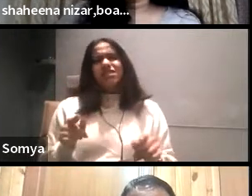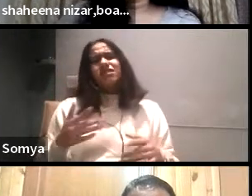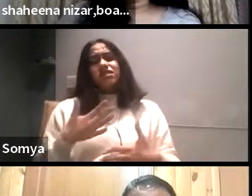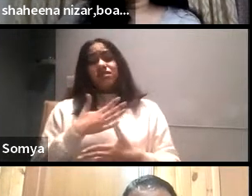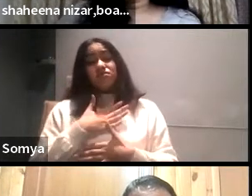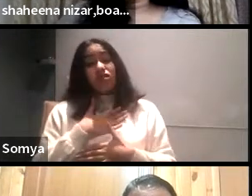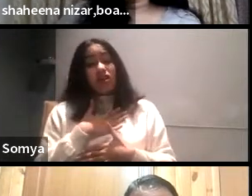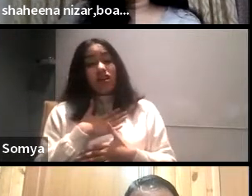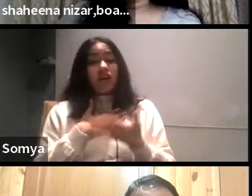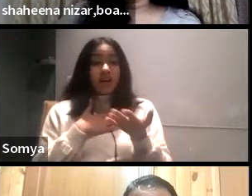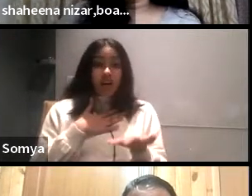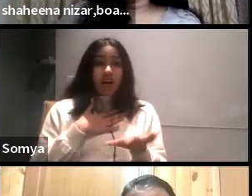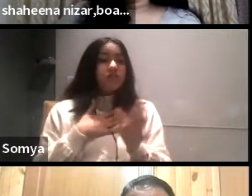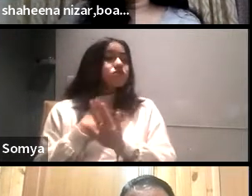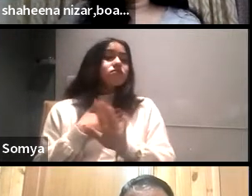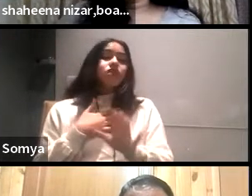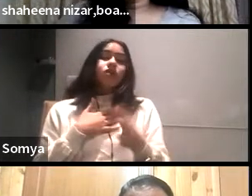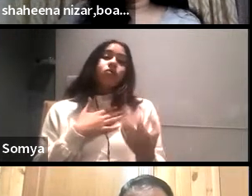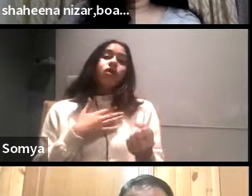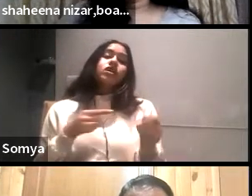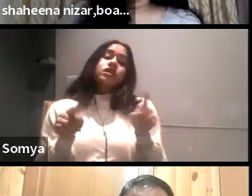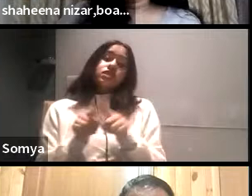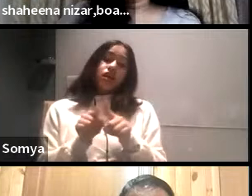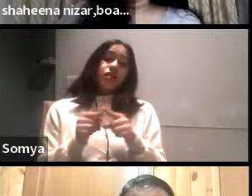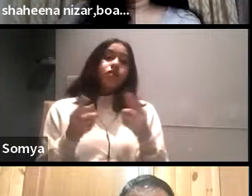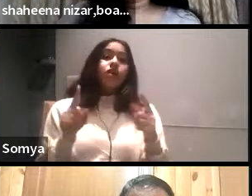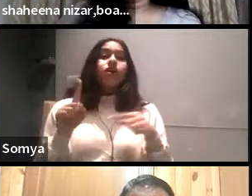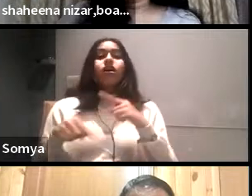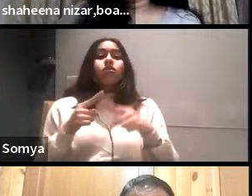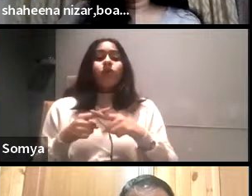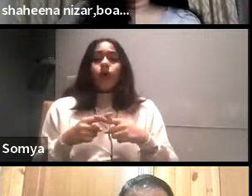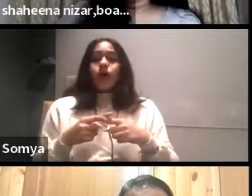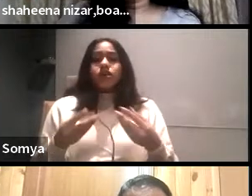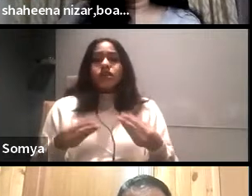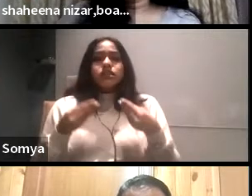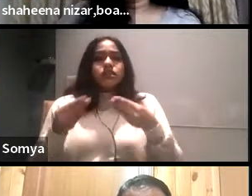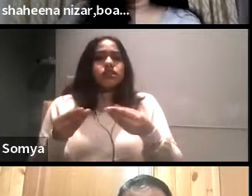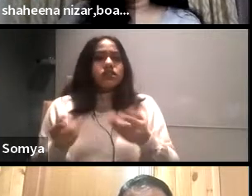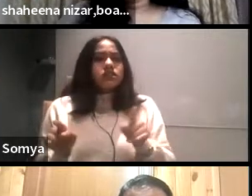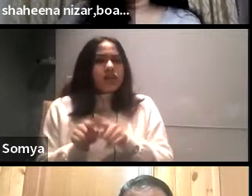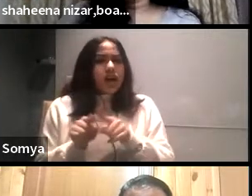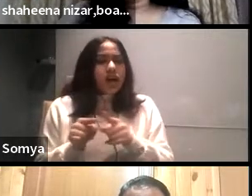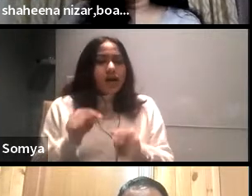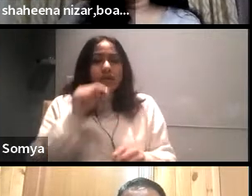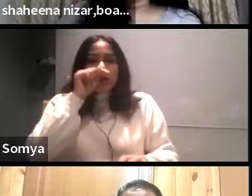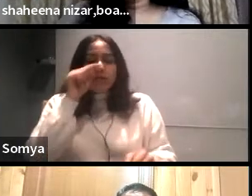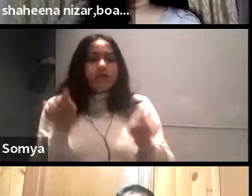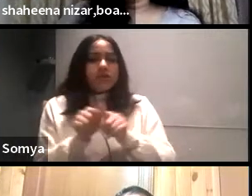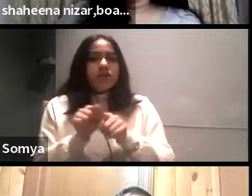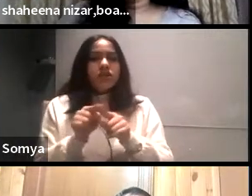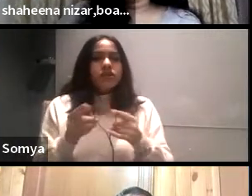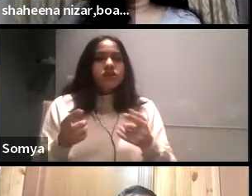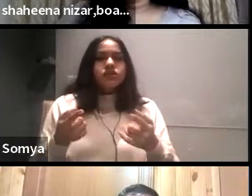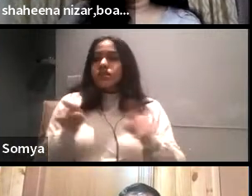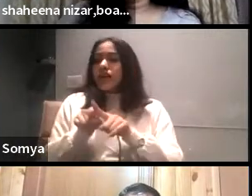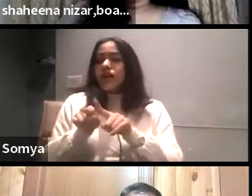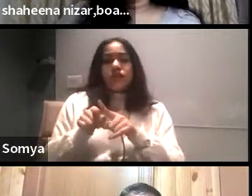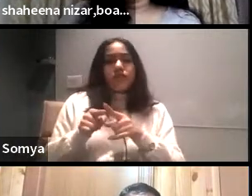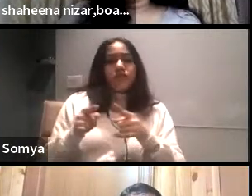Sympathy is not going to take us anywhere, right? It's about empathy. How we put ourselves in their